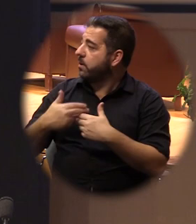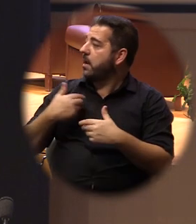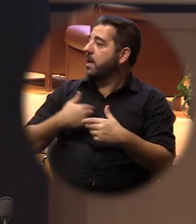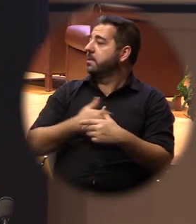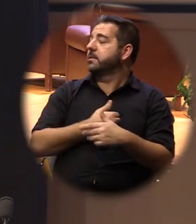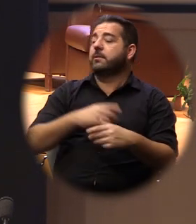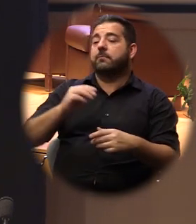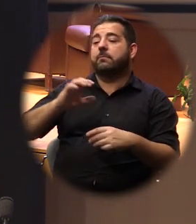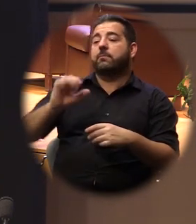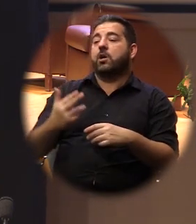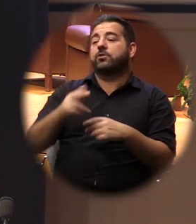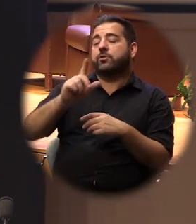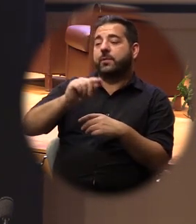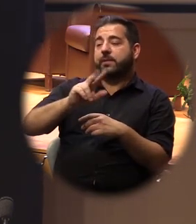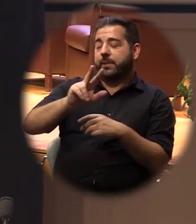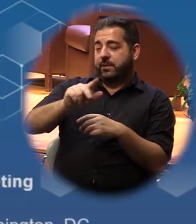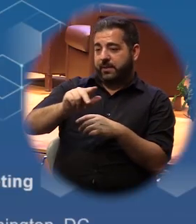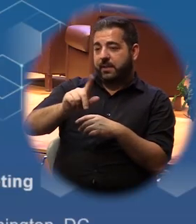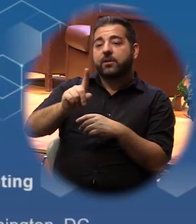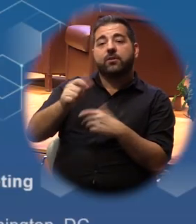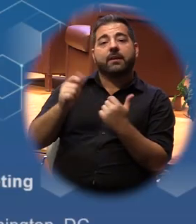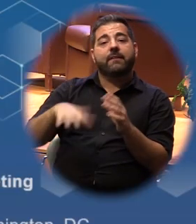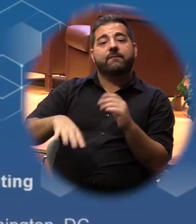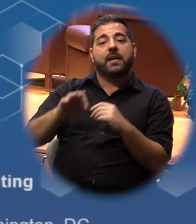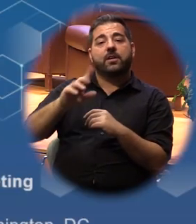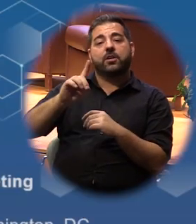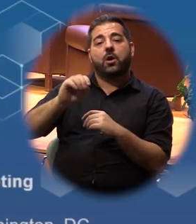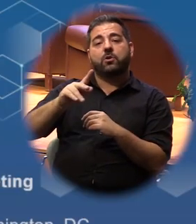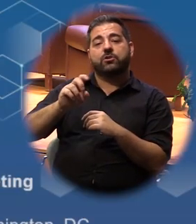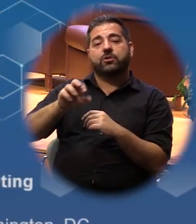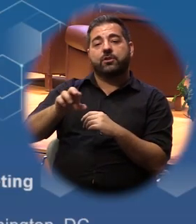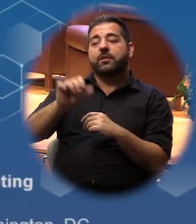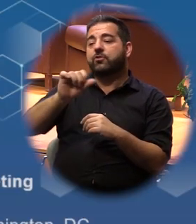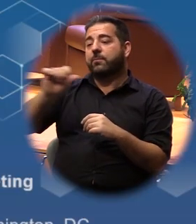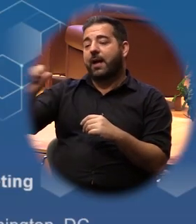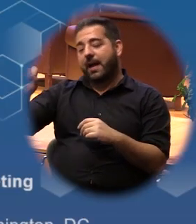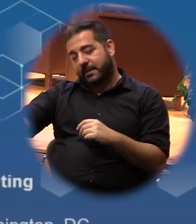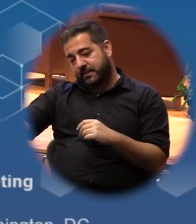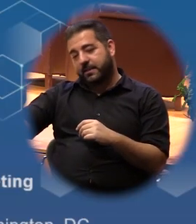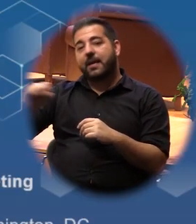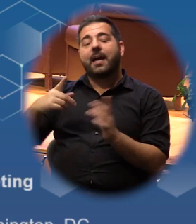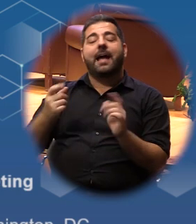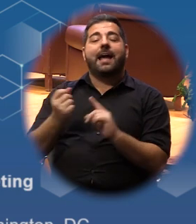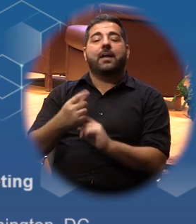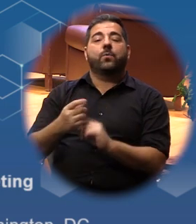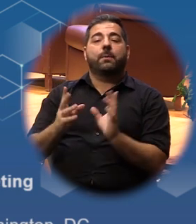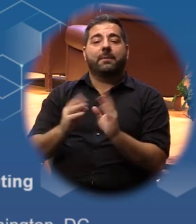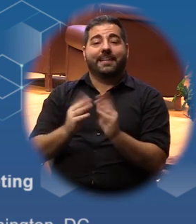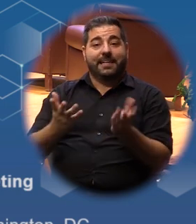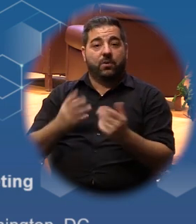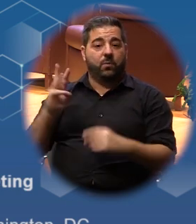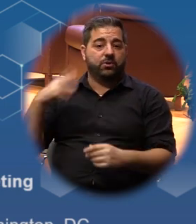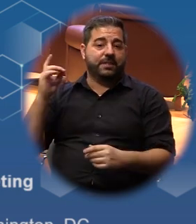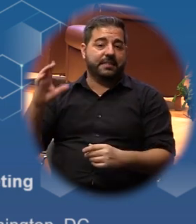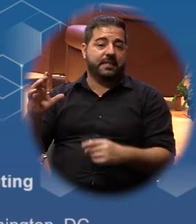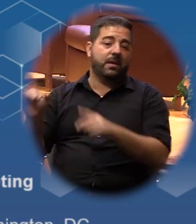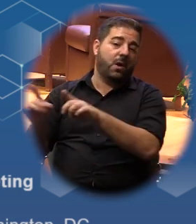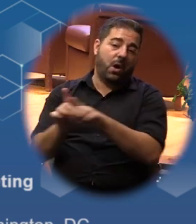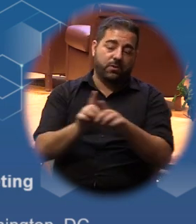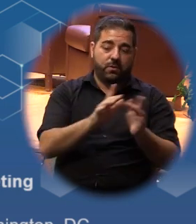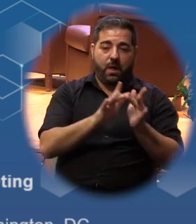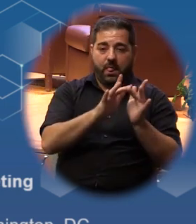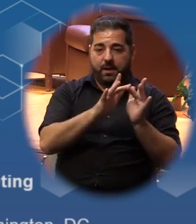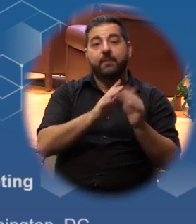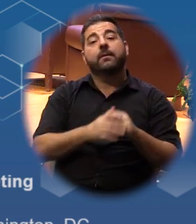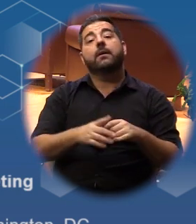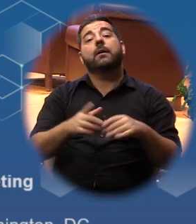in March of 2023, where you can find Dozer at the AAAS annual meeting here in Washington, D.C., and also online. I